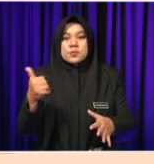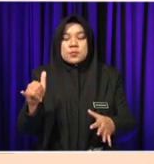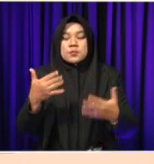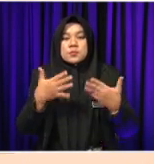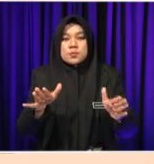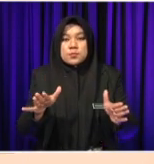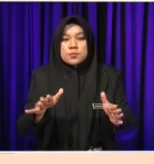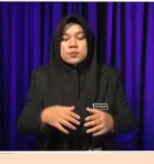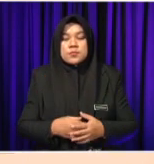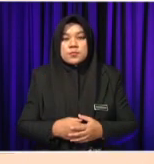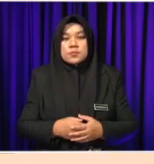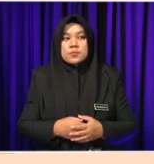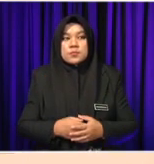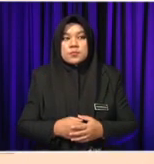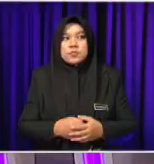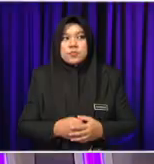already had.